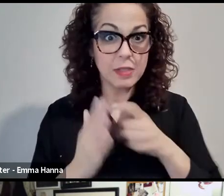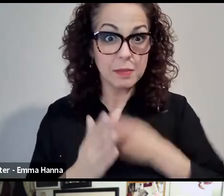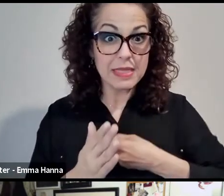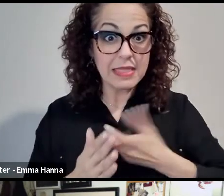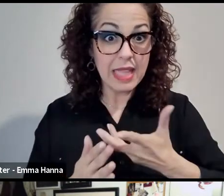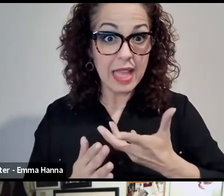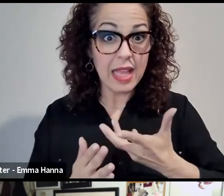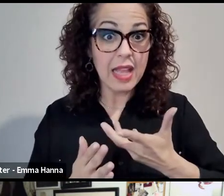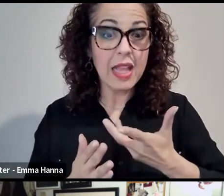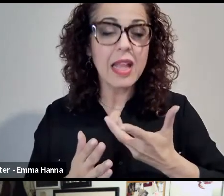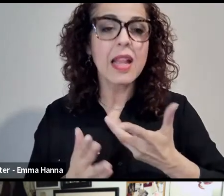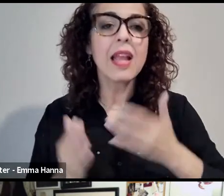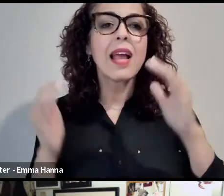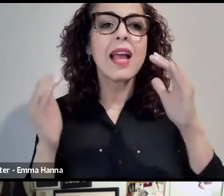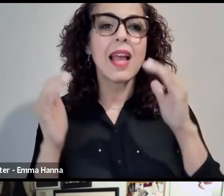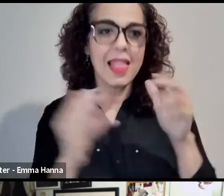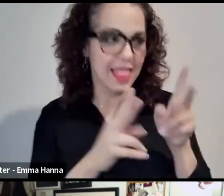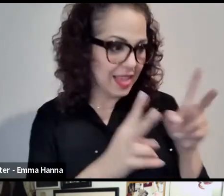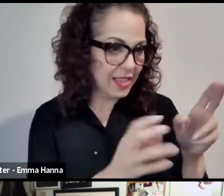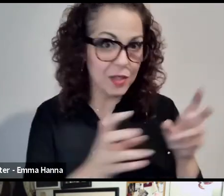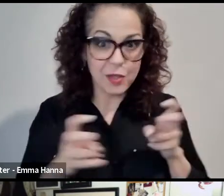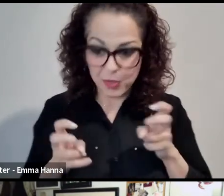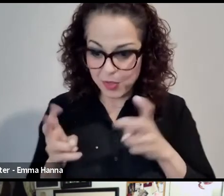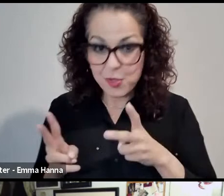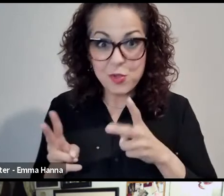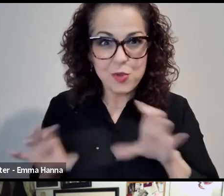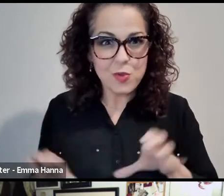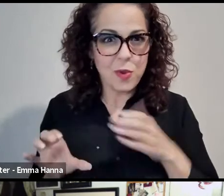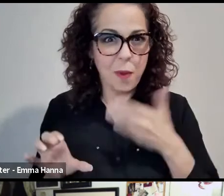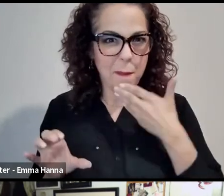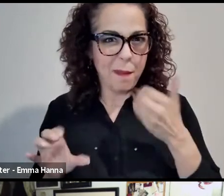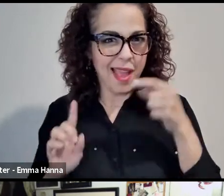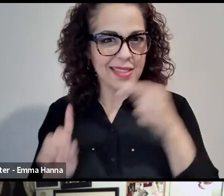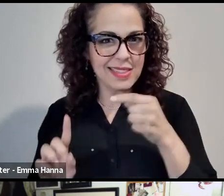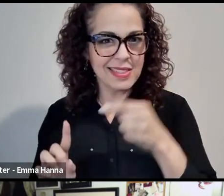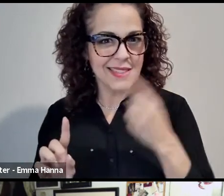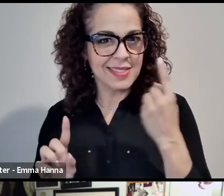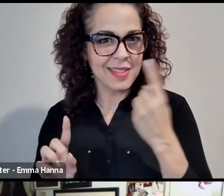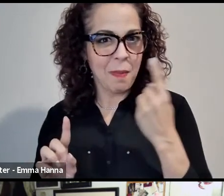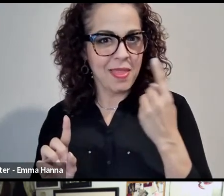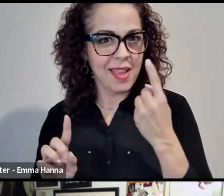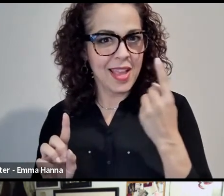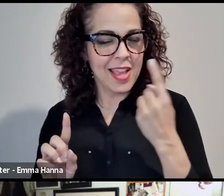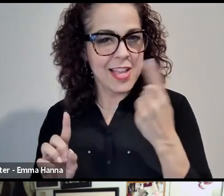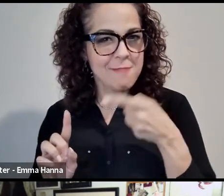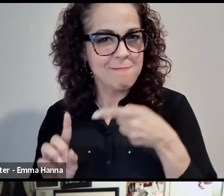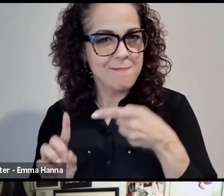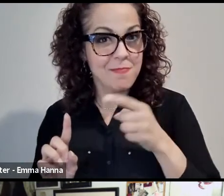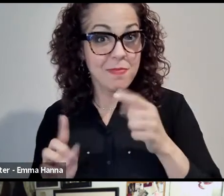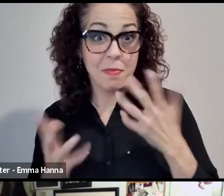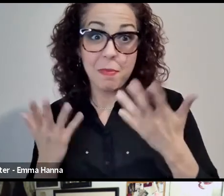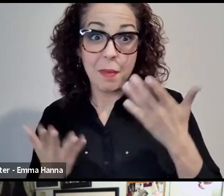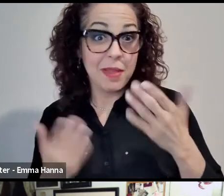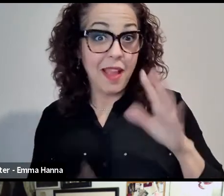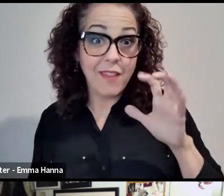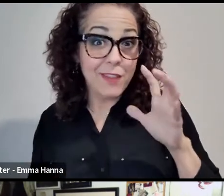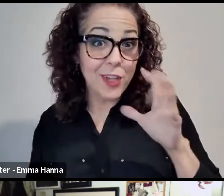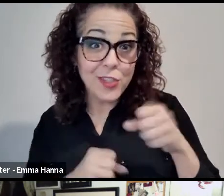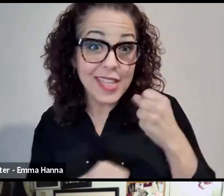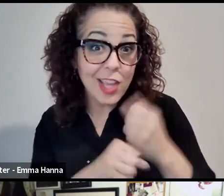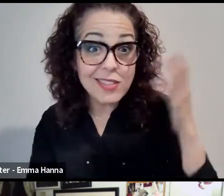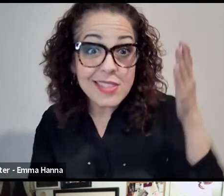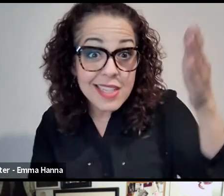and you do your best to have that be something that in 500 years when the bomb hits my